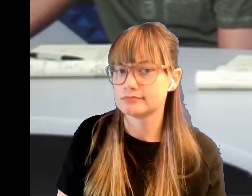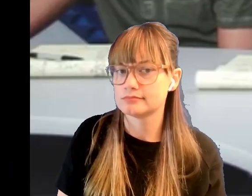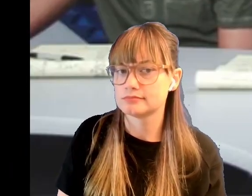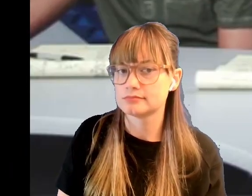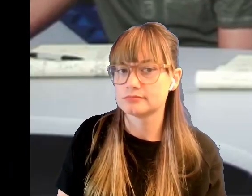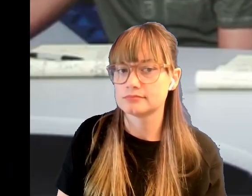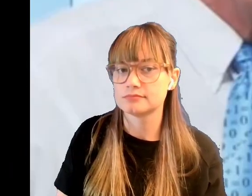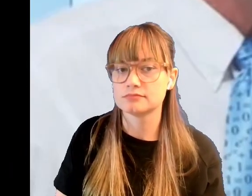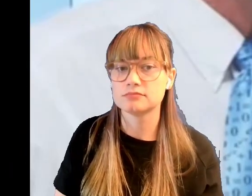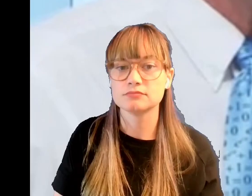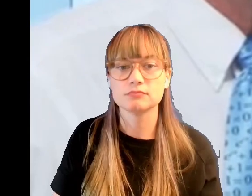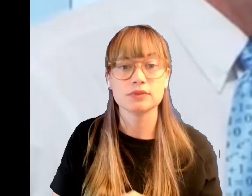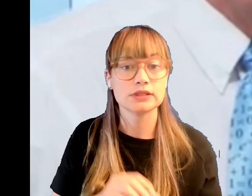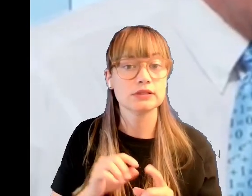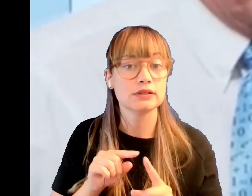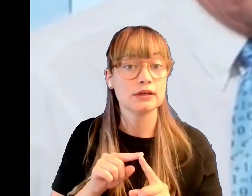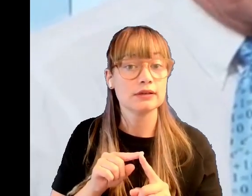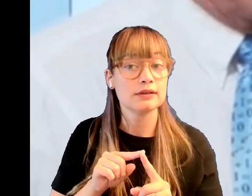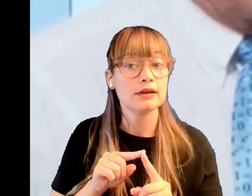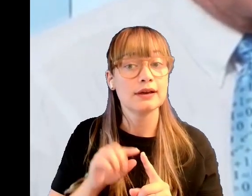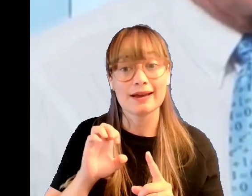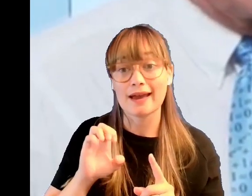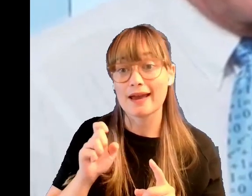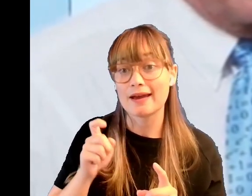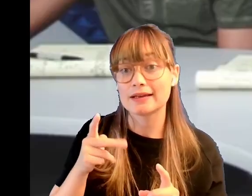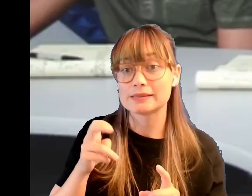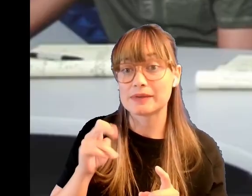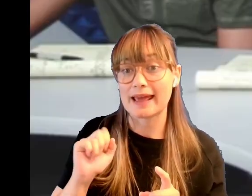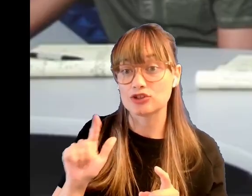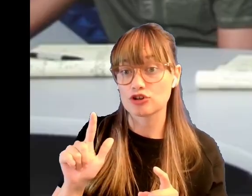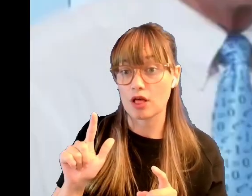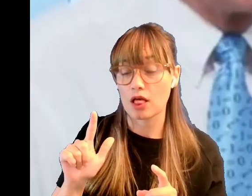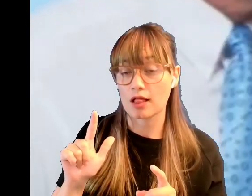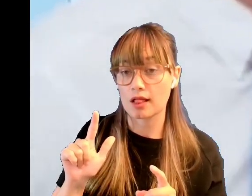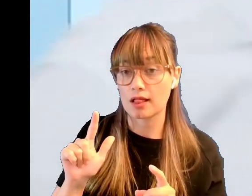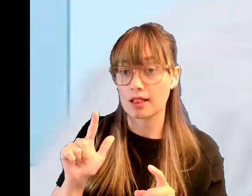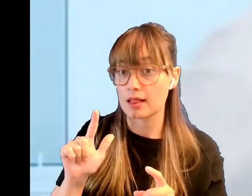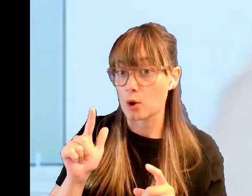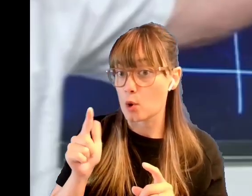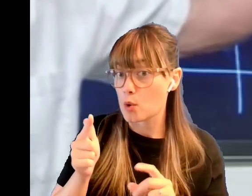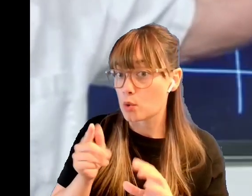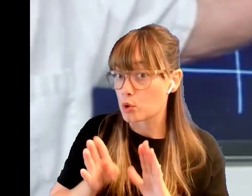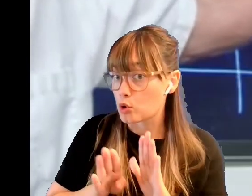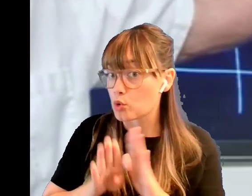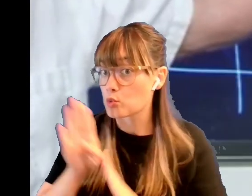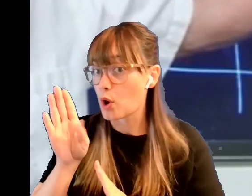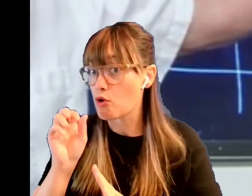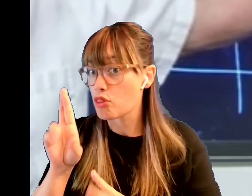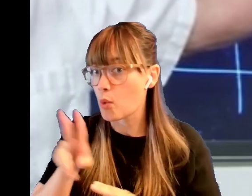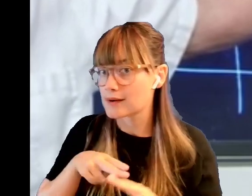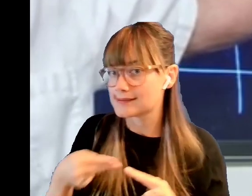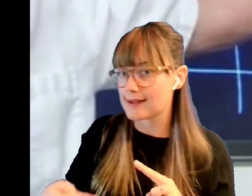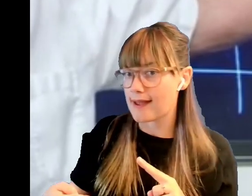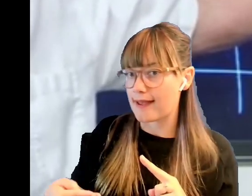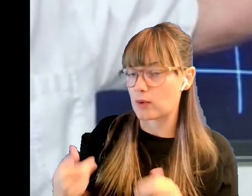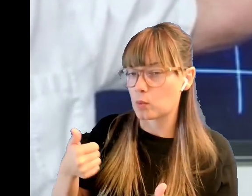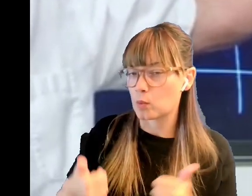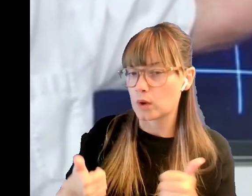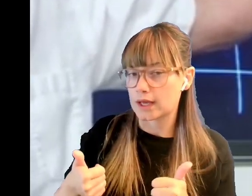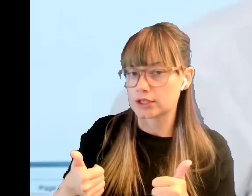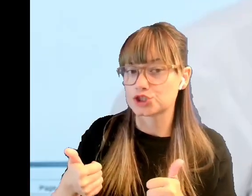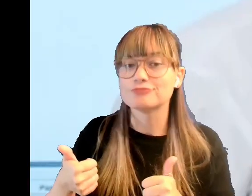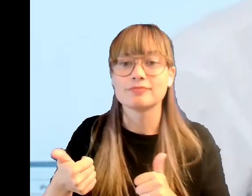It's exponential. Exponential what, though? Growth or decay? Growth. Growth because the base is bigger than